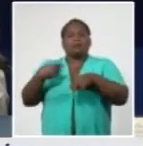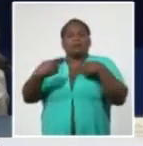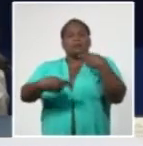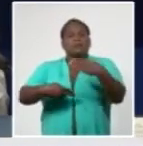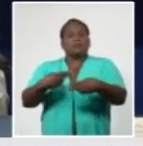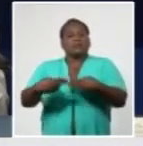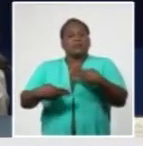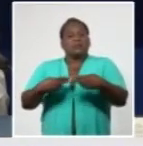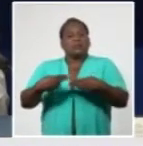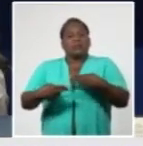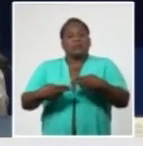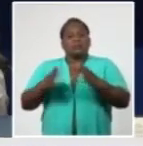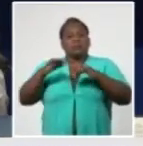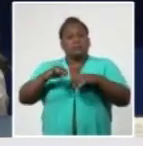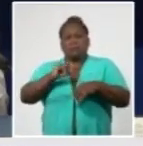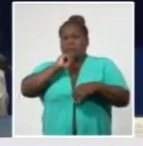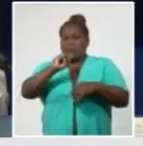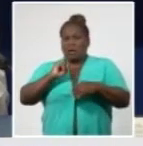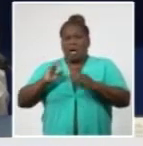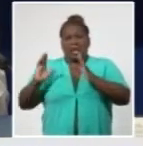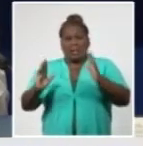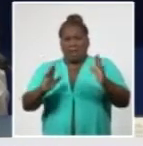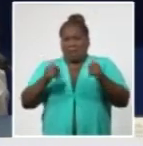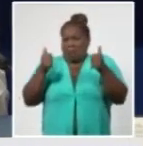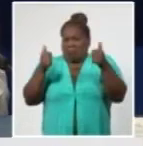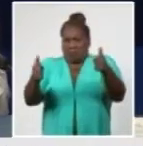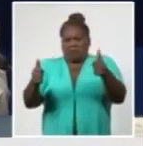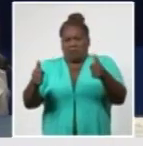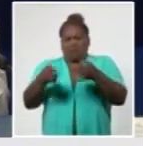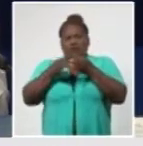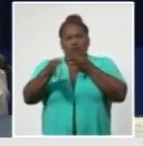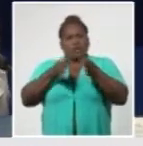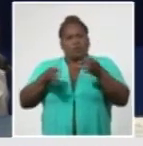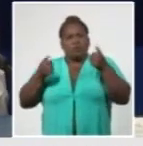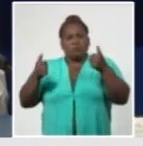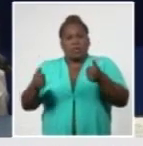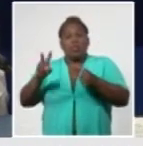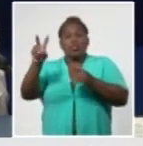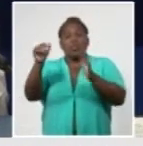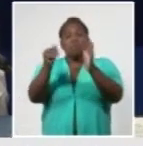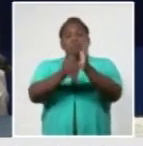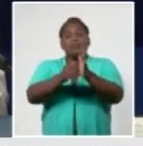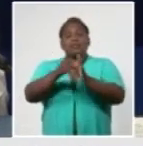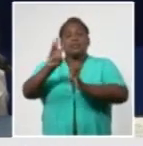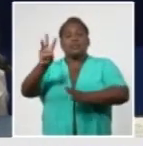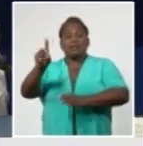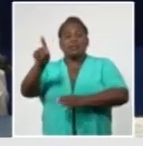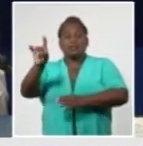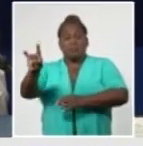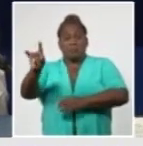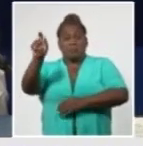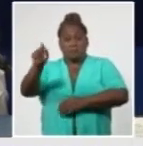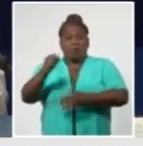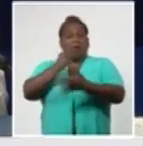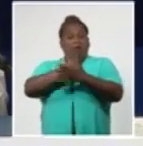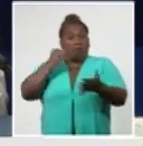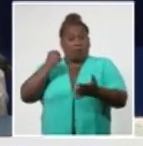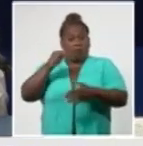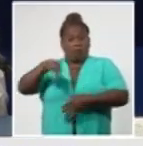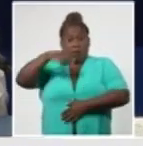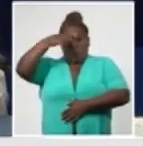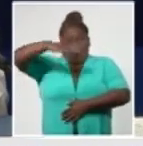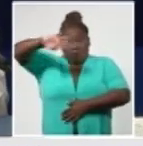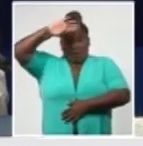have watched the images. The process is going on steadily with no